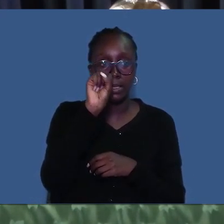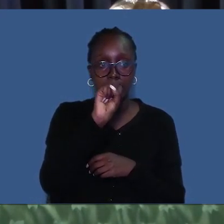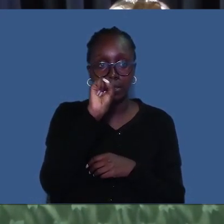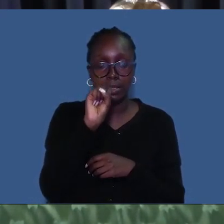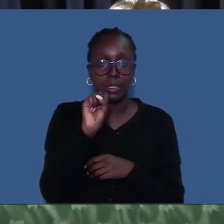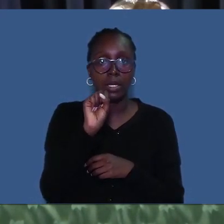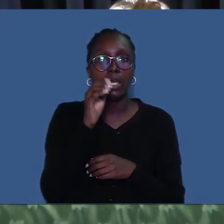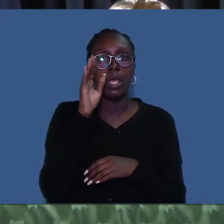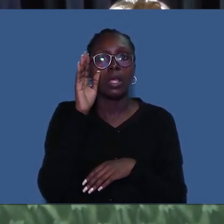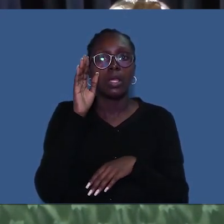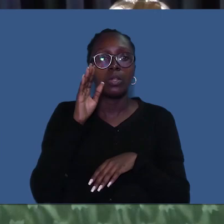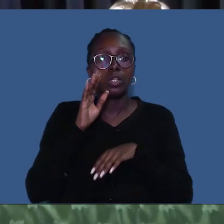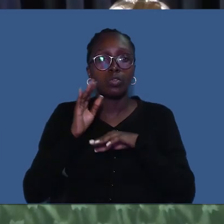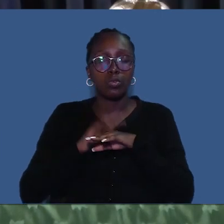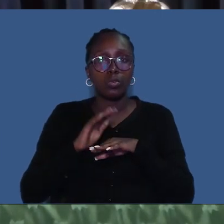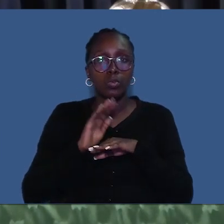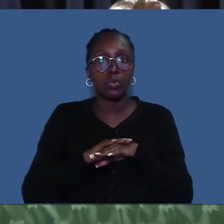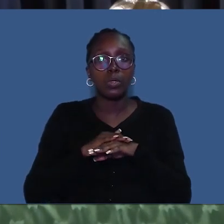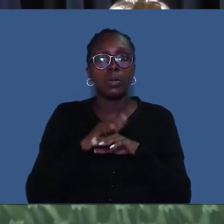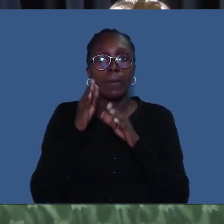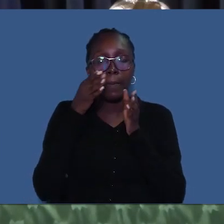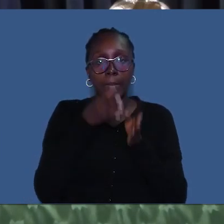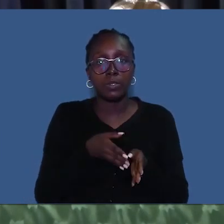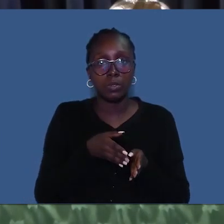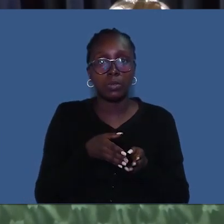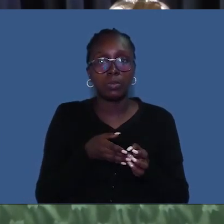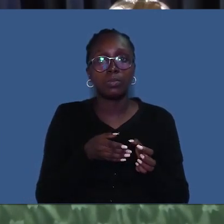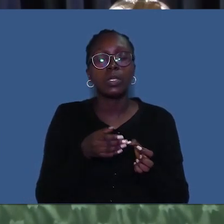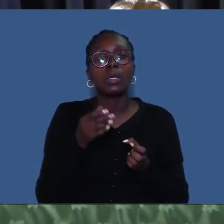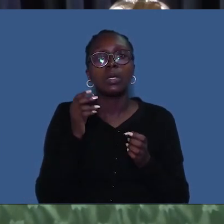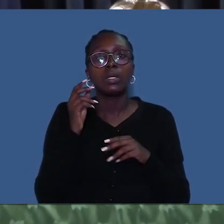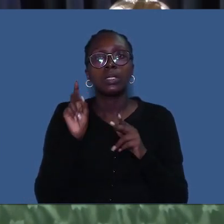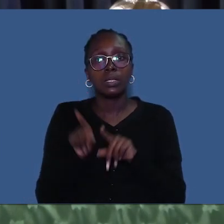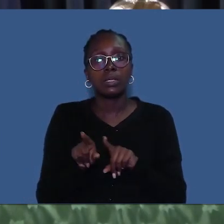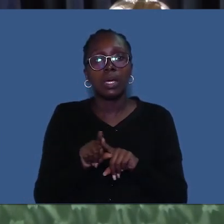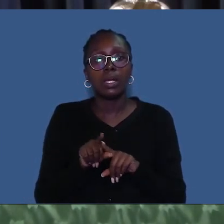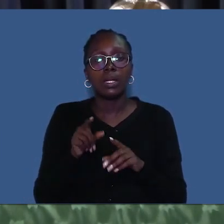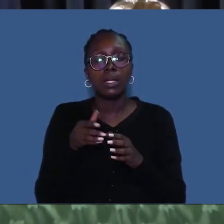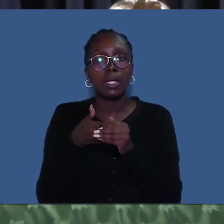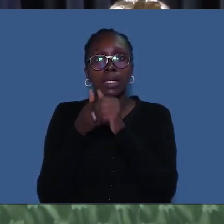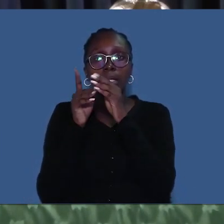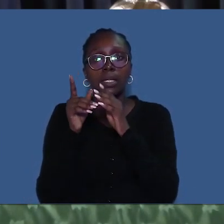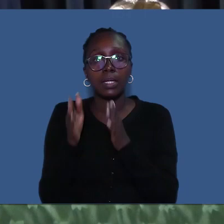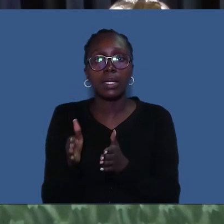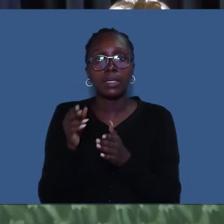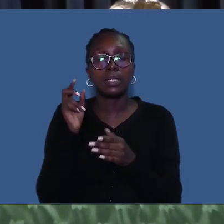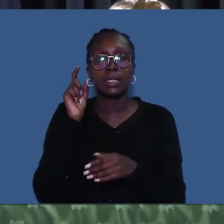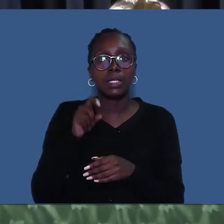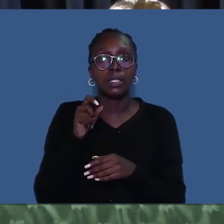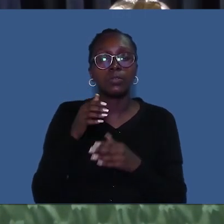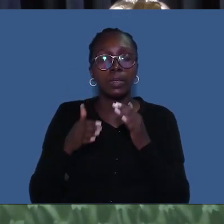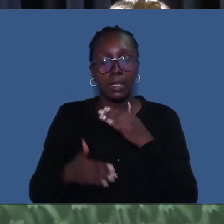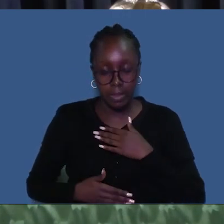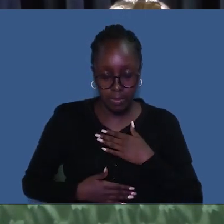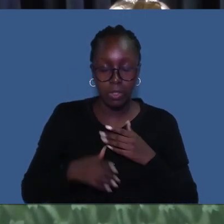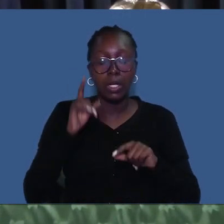administrator, and he never favored anyone. We also need to look out for humility in the candidates we choose to support. When David